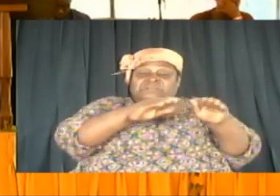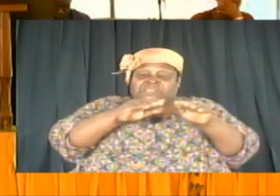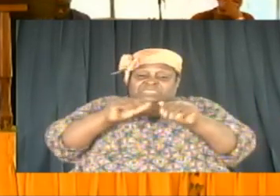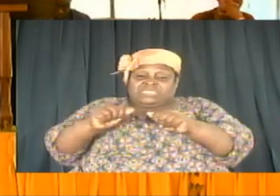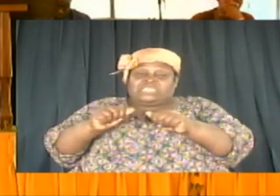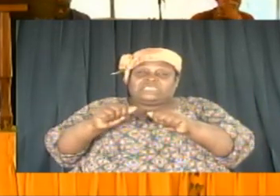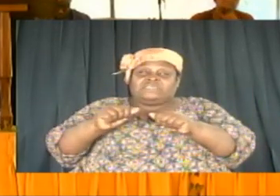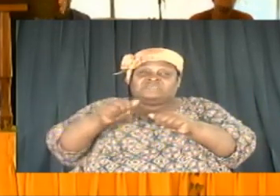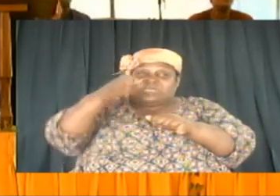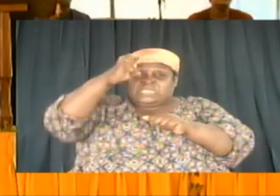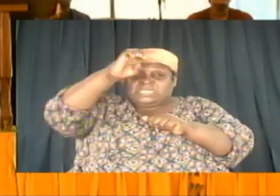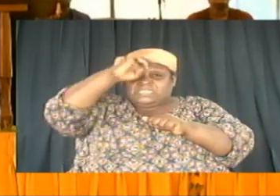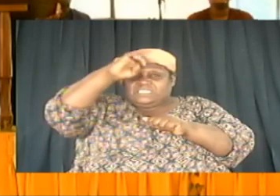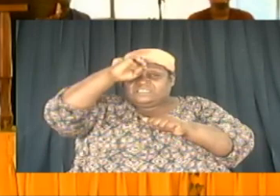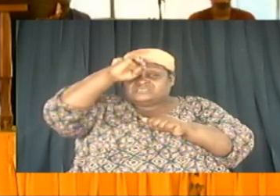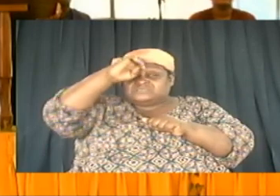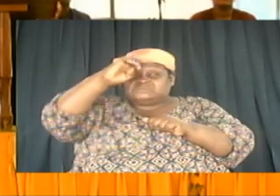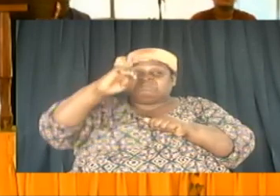Egypt that day,